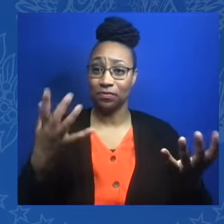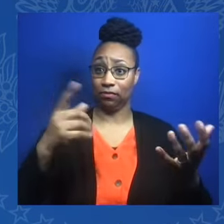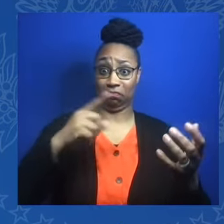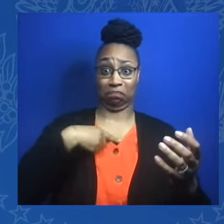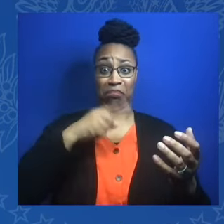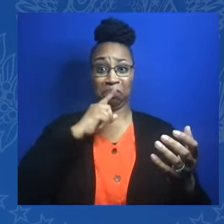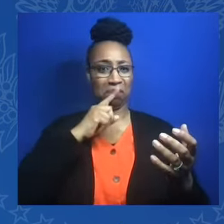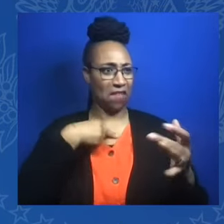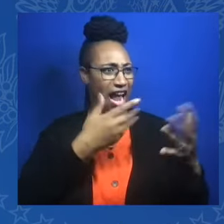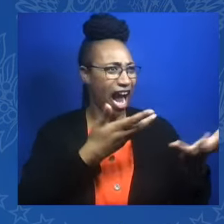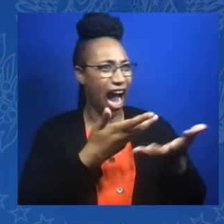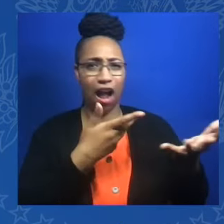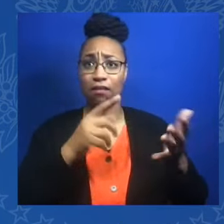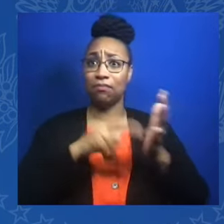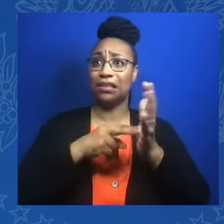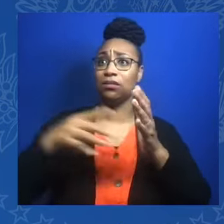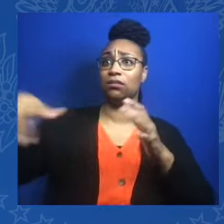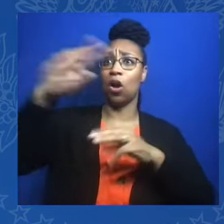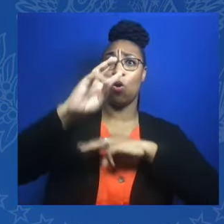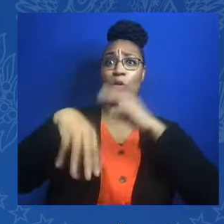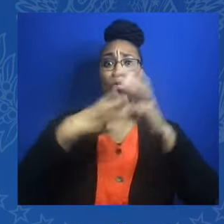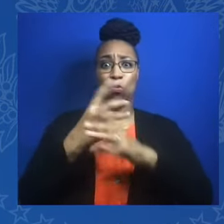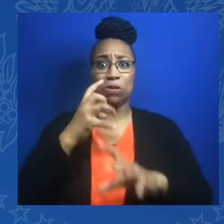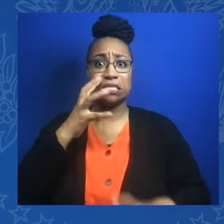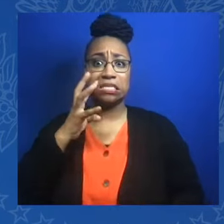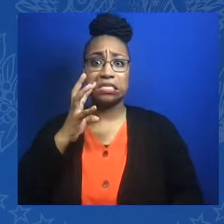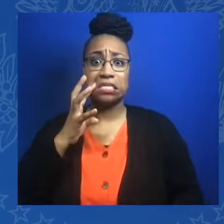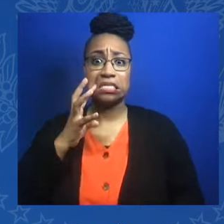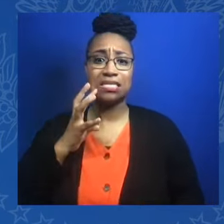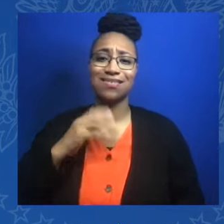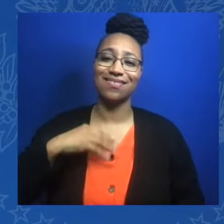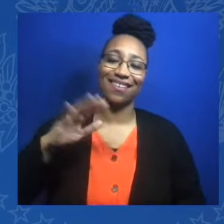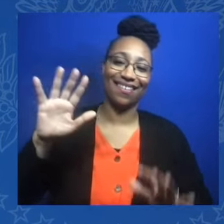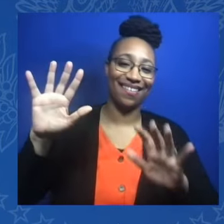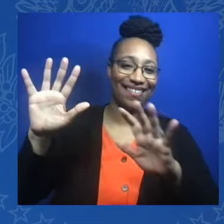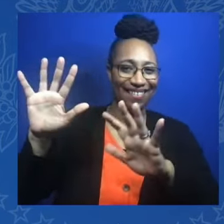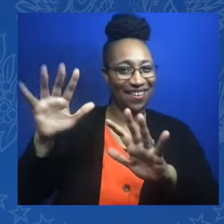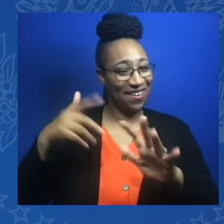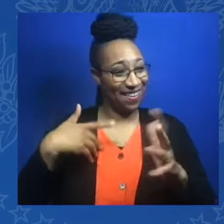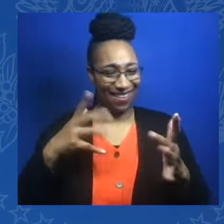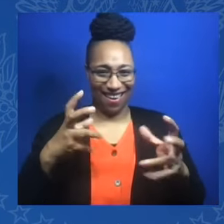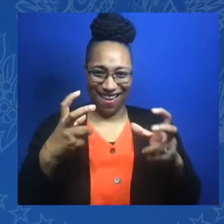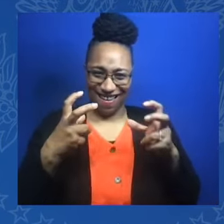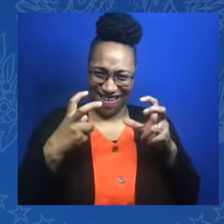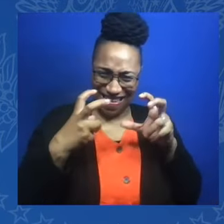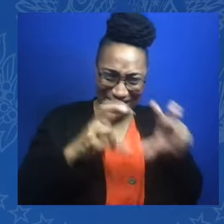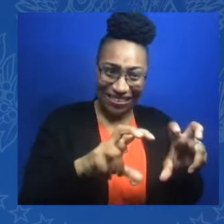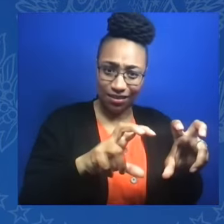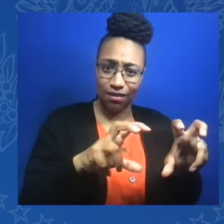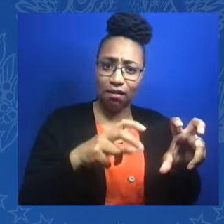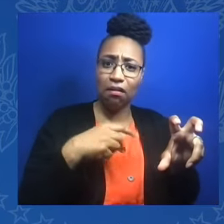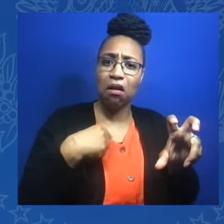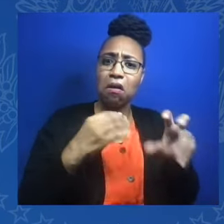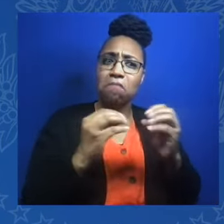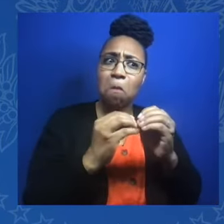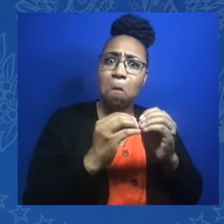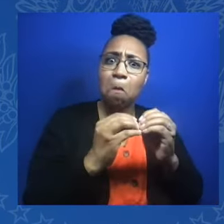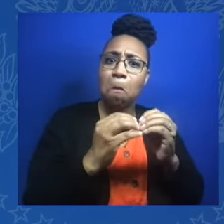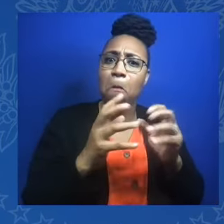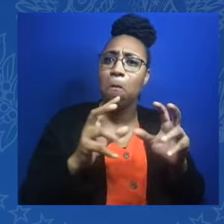under the Defense Production Act to incentivize American and Canadian companies to responsibly mine and process critical